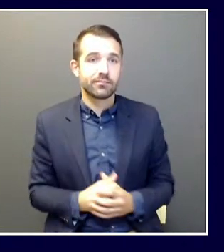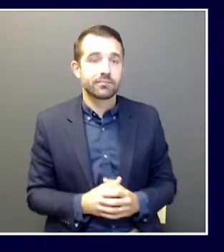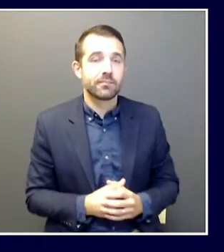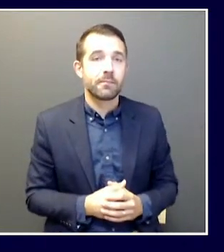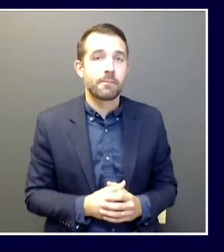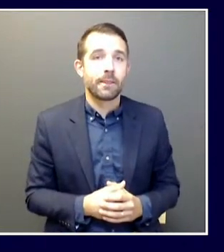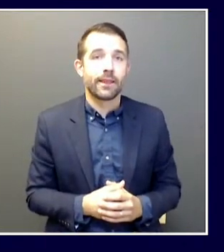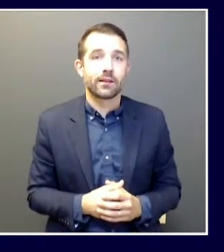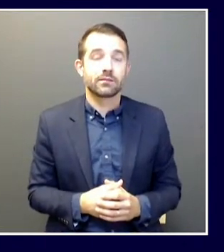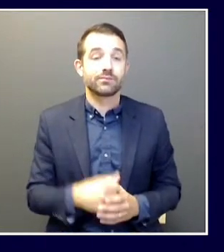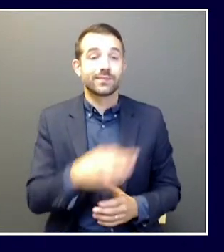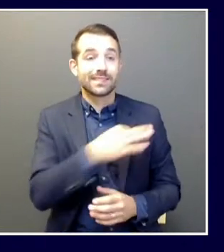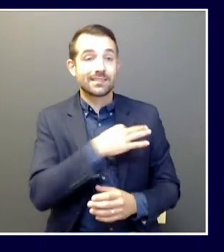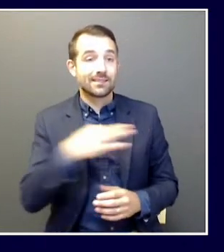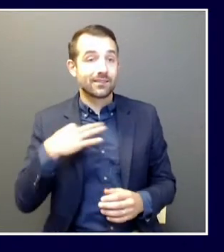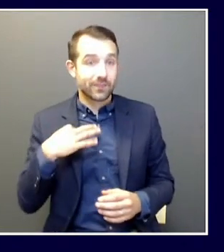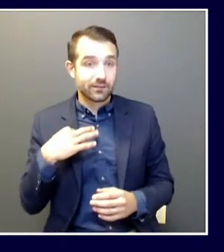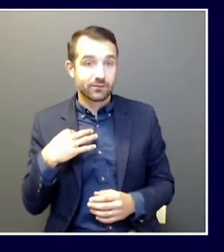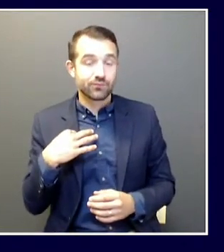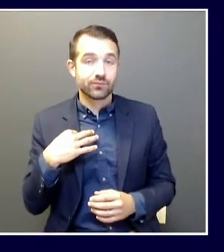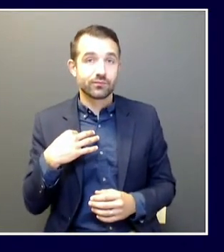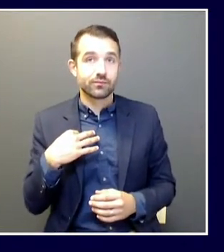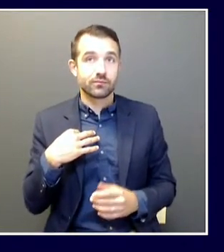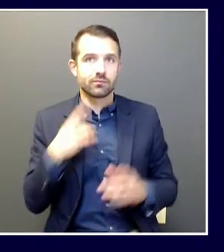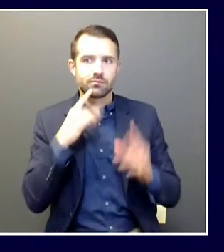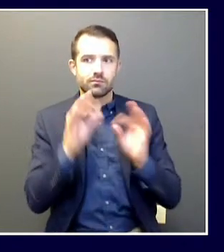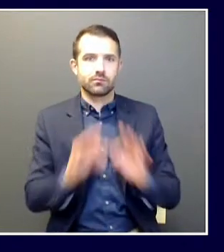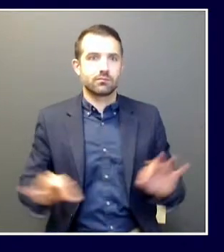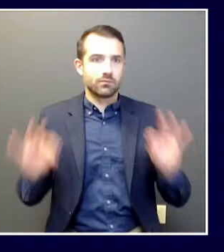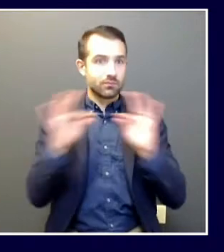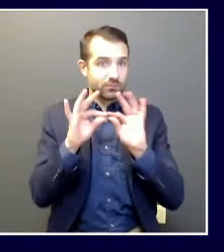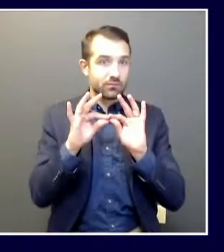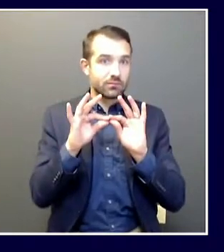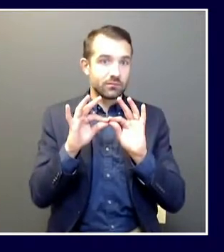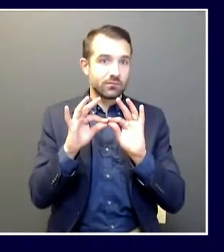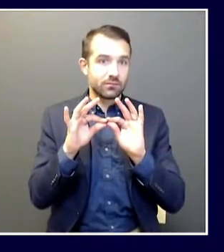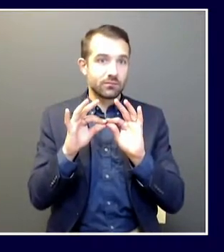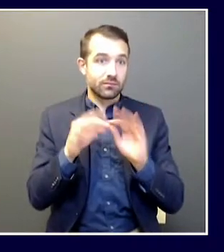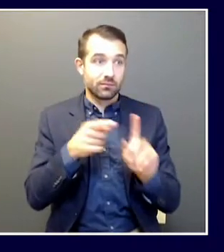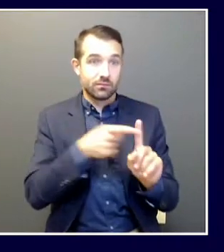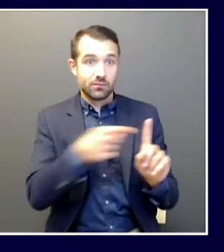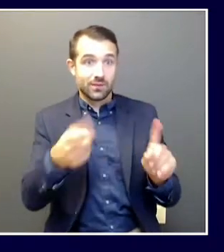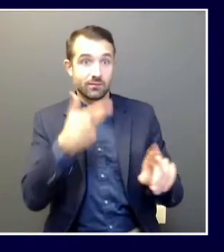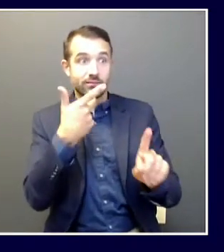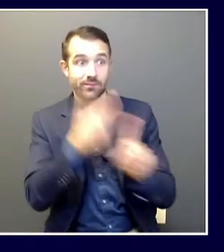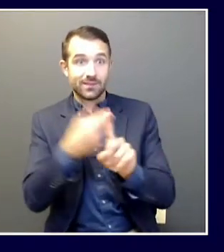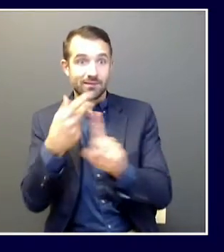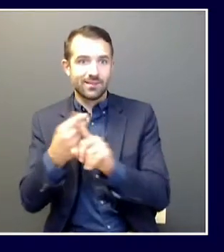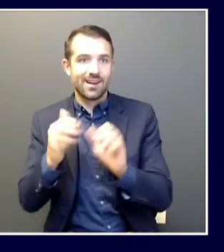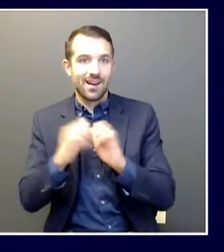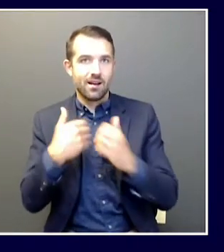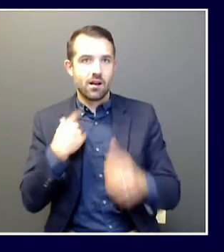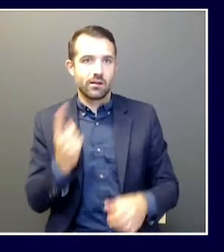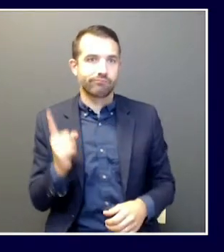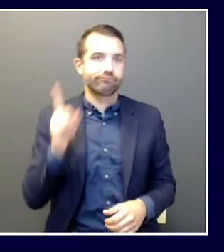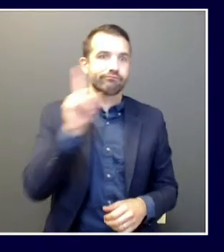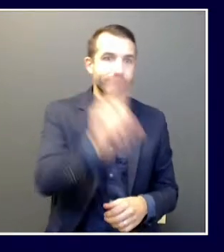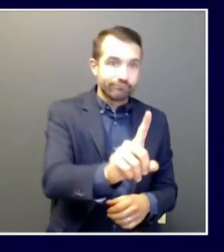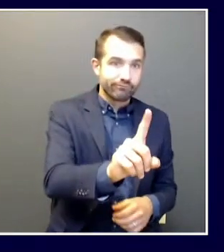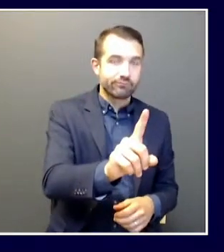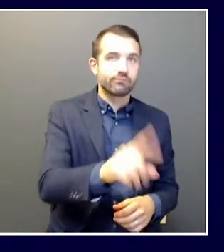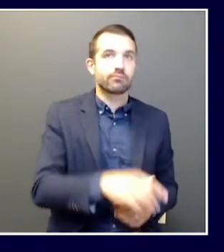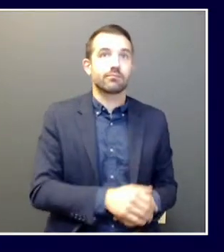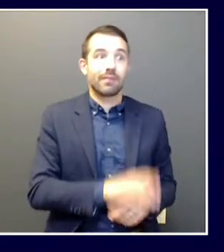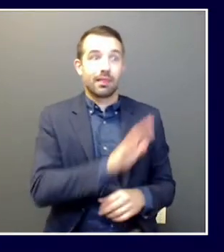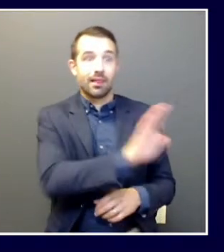aren't able to go elsewhere for their vaccine, we're bringing vaccines to them through their in-house medical providers, things of that nature.